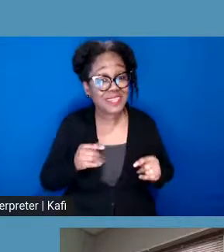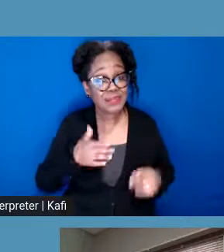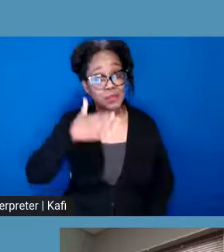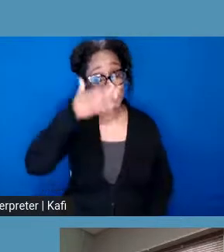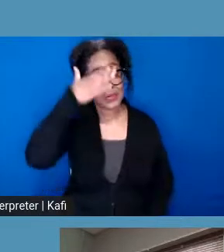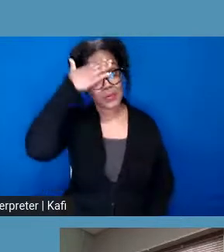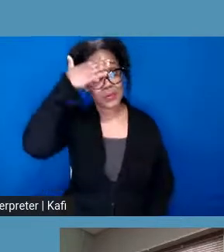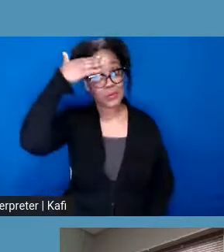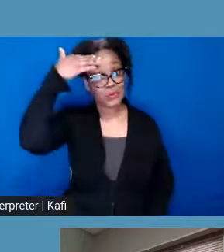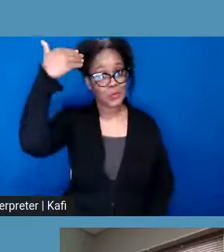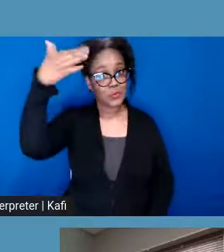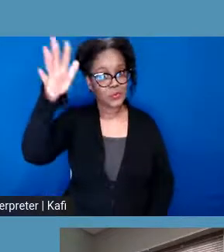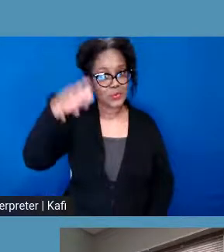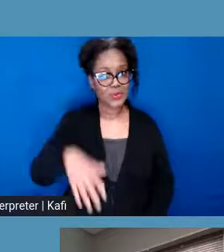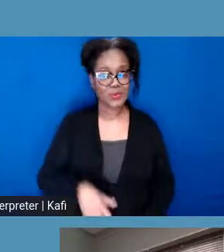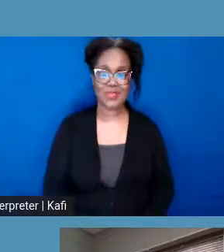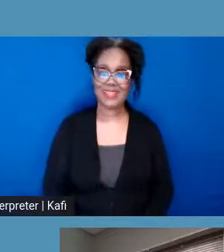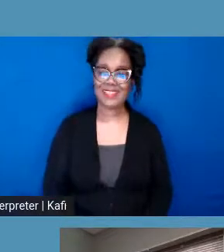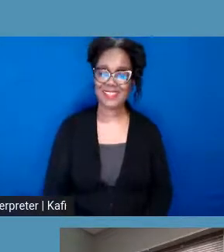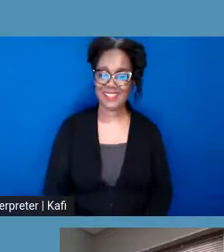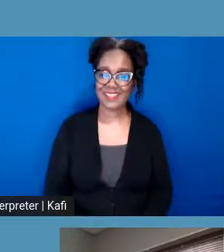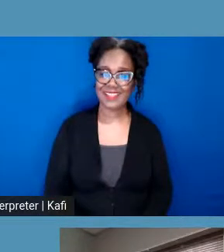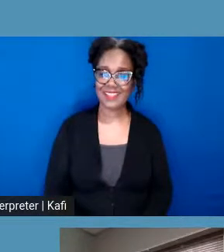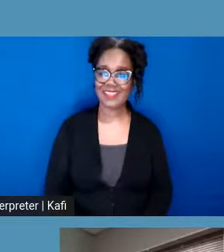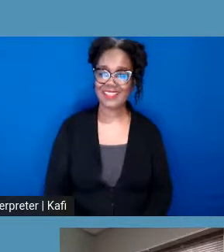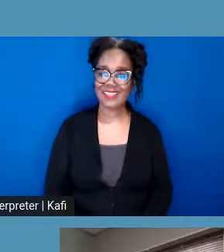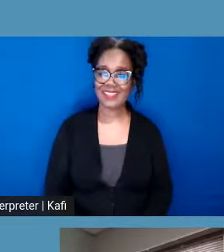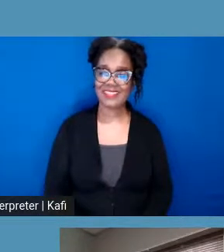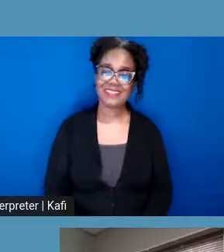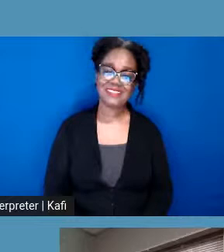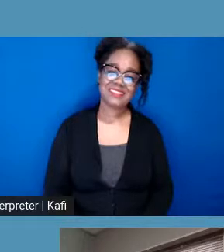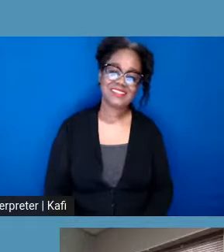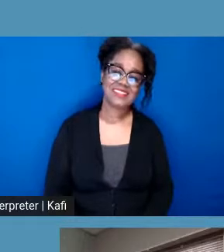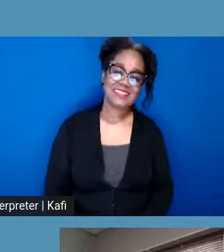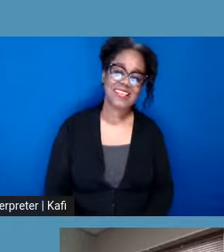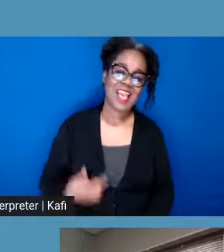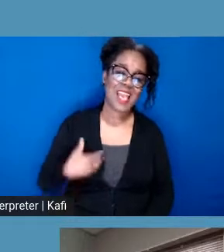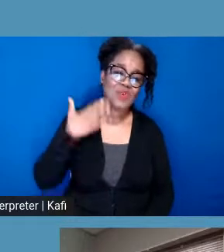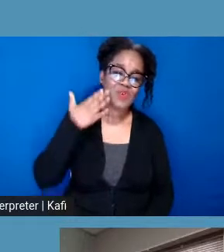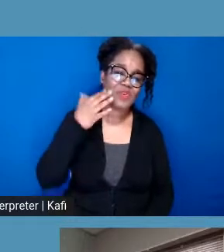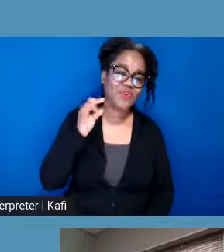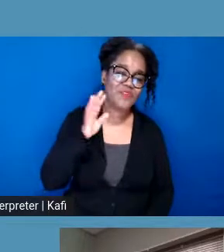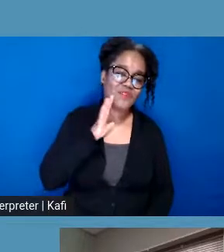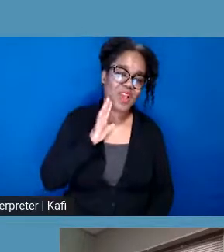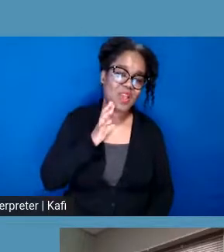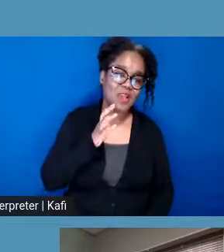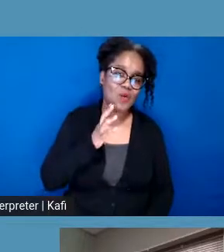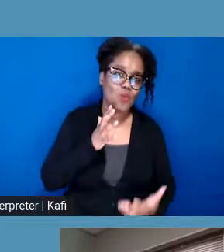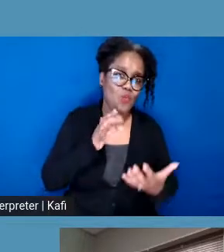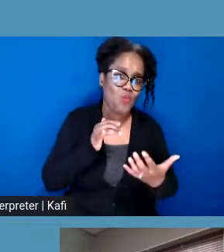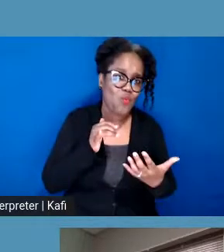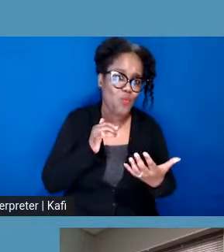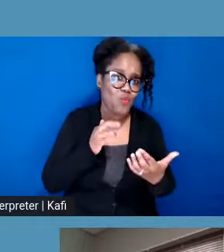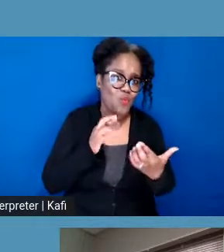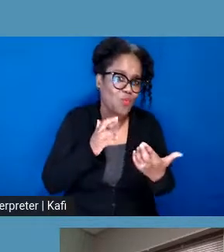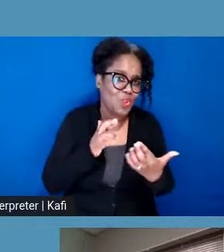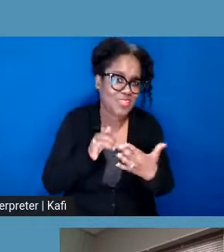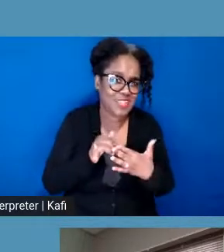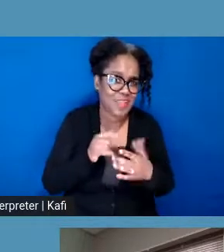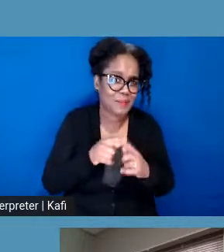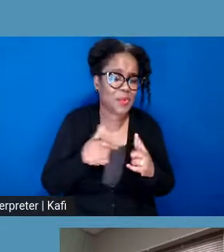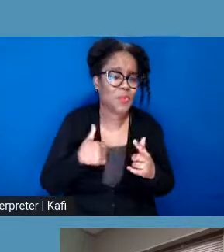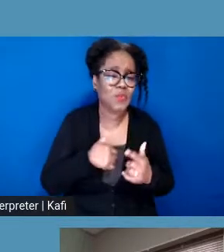I don't know if I would wish this, but we really ended up having so much fun in spite of all that was going on around us.